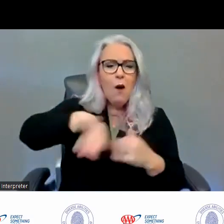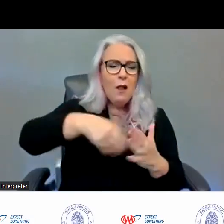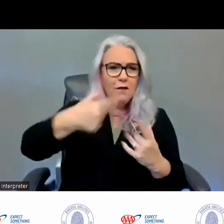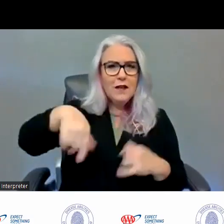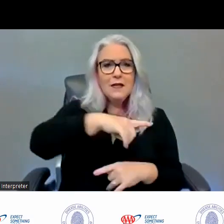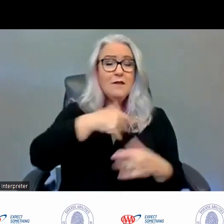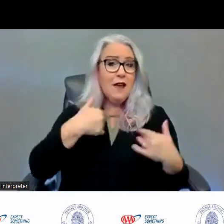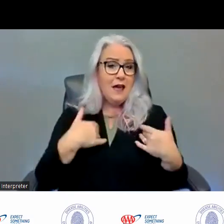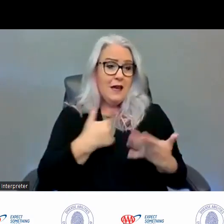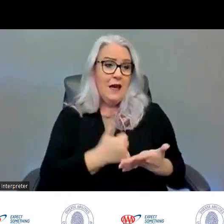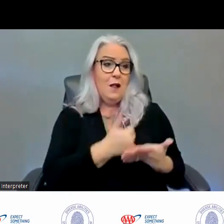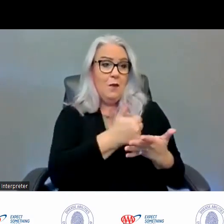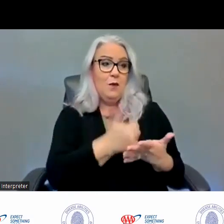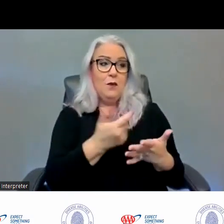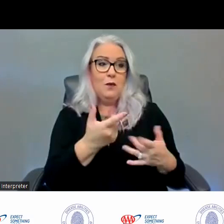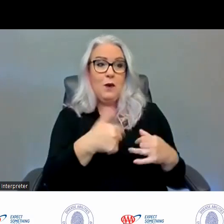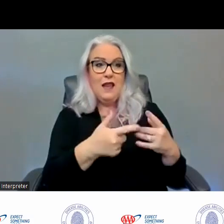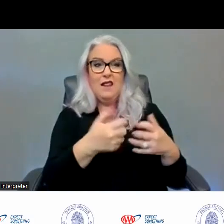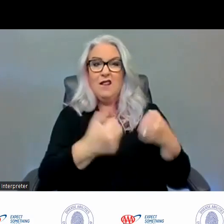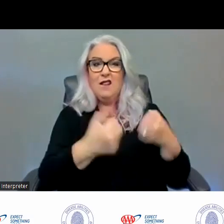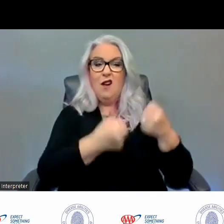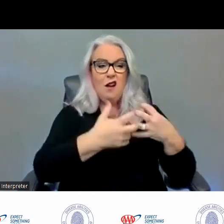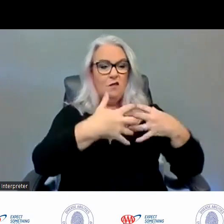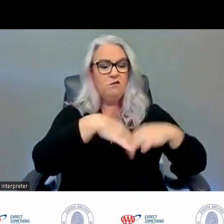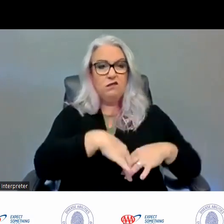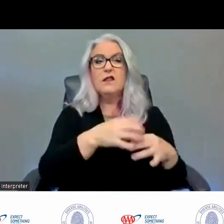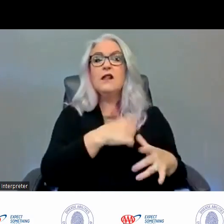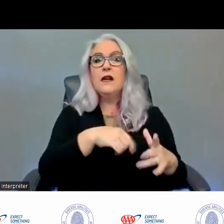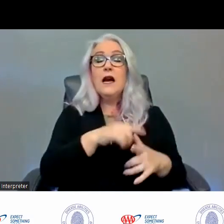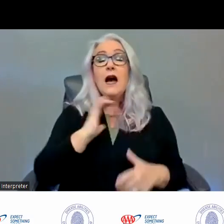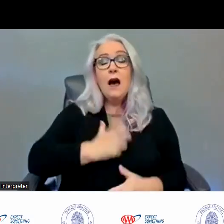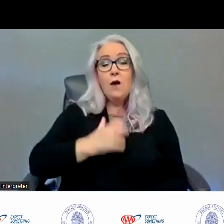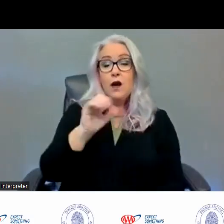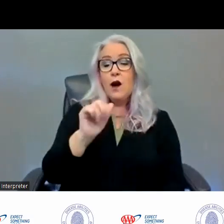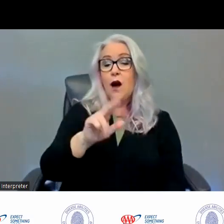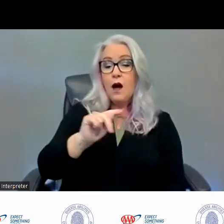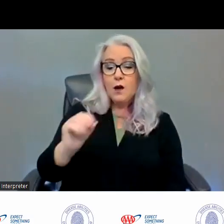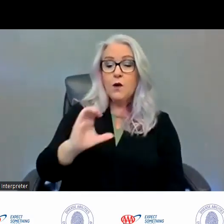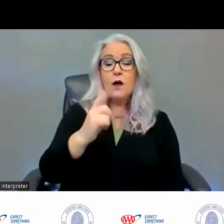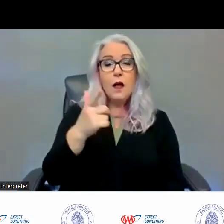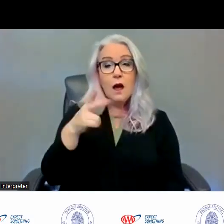knows somebody who has. So besides our auto clubs and, our ERS